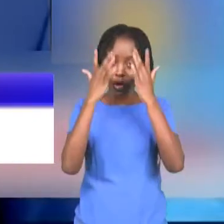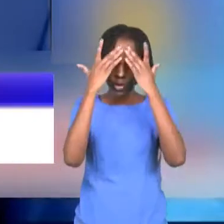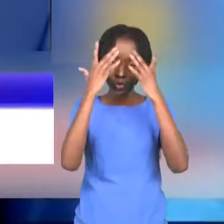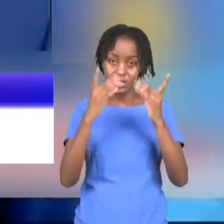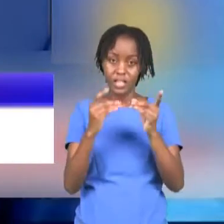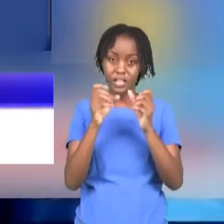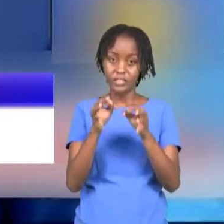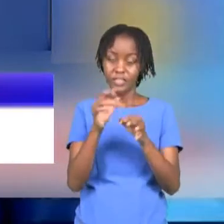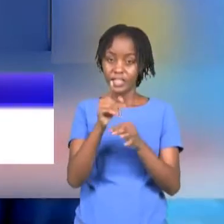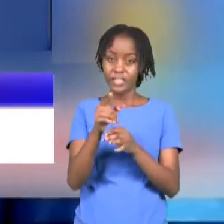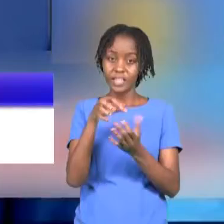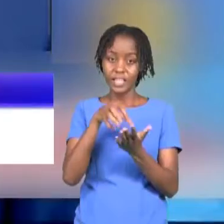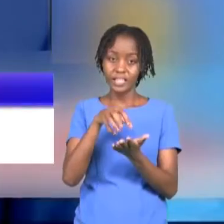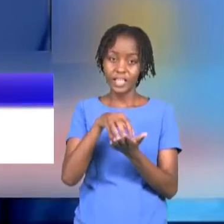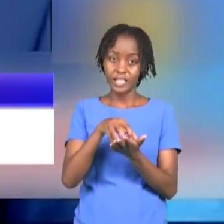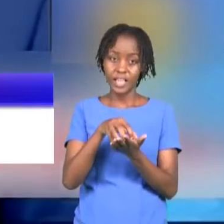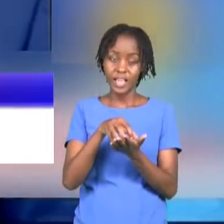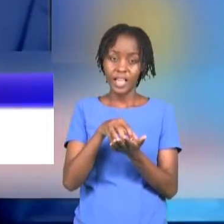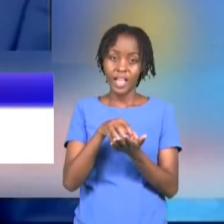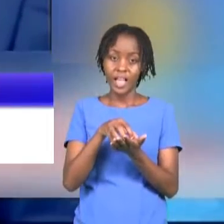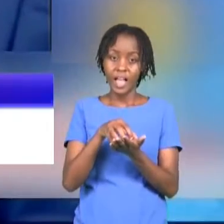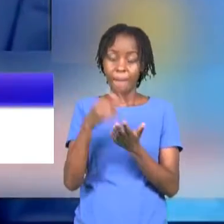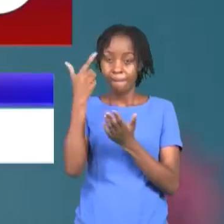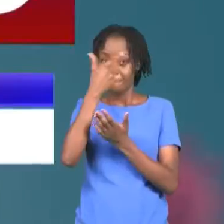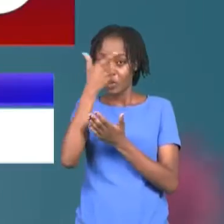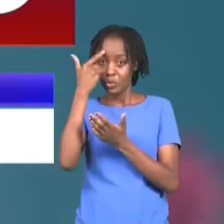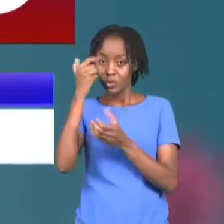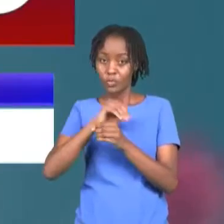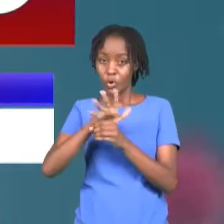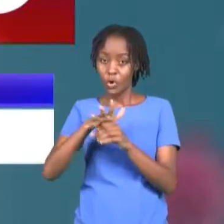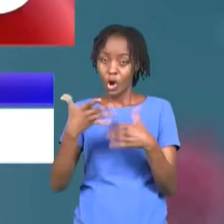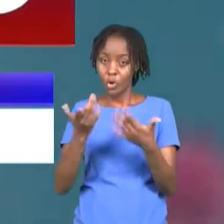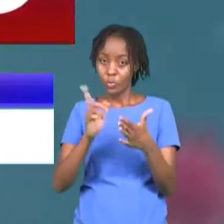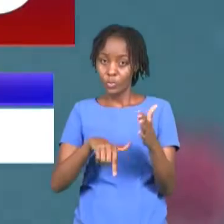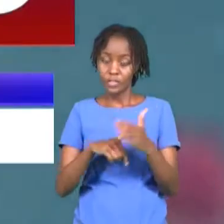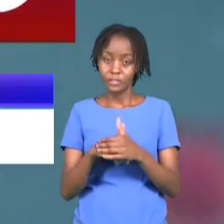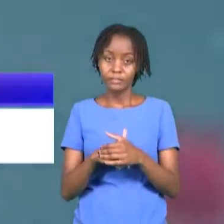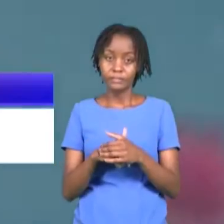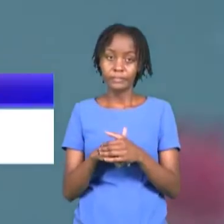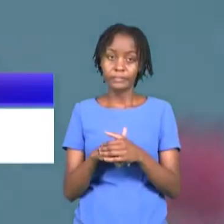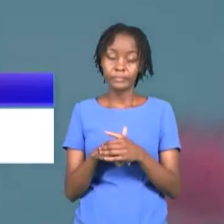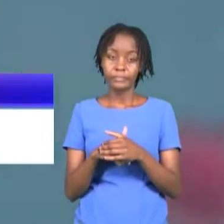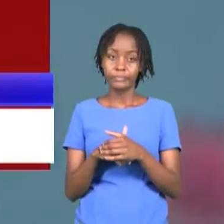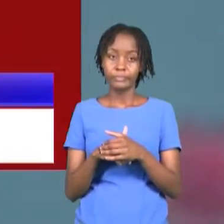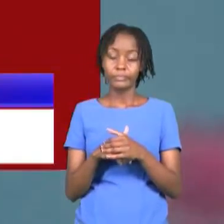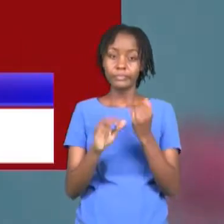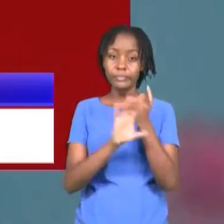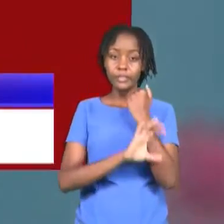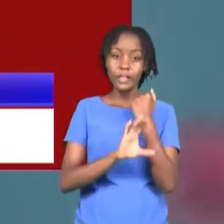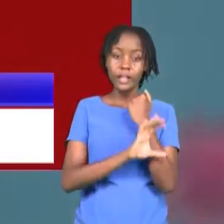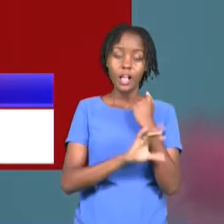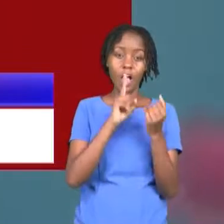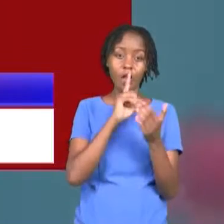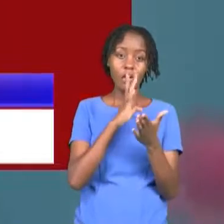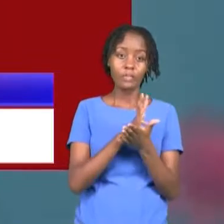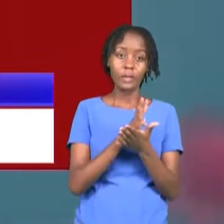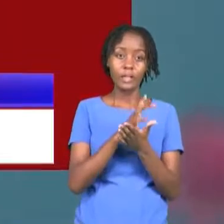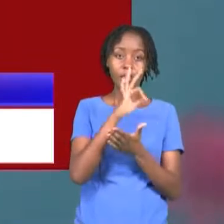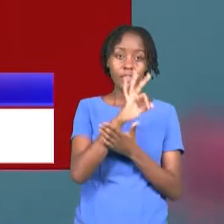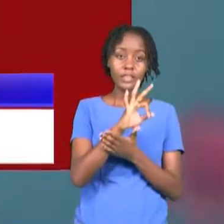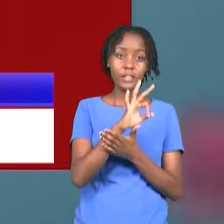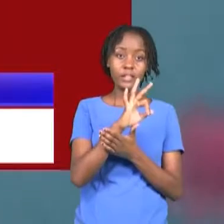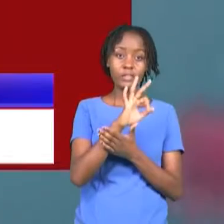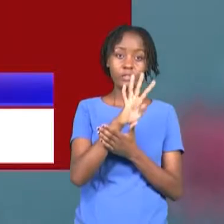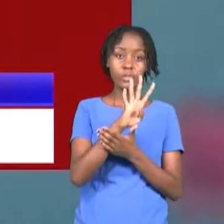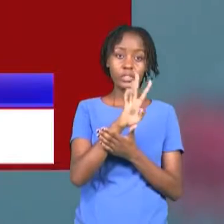those symptoms are actually due to COVID-19. This comes as the country recorded 318 new positive cases from a sample size